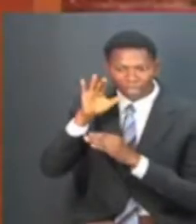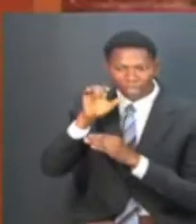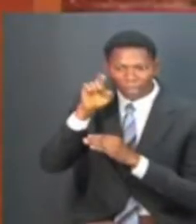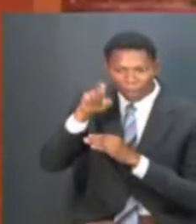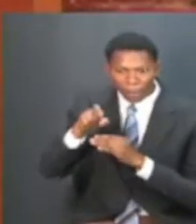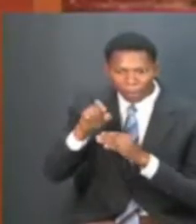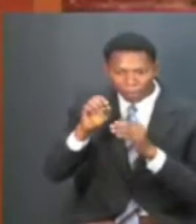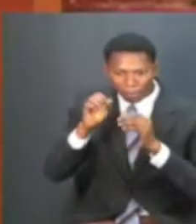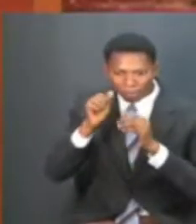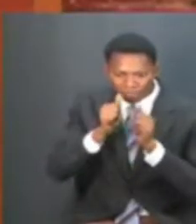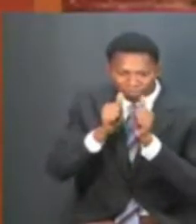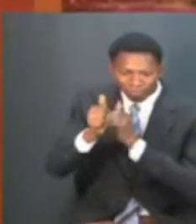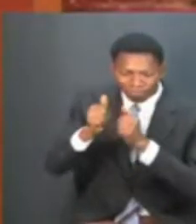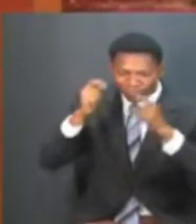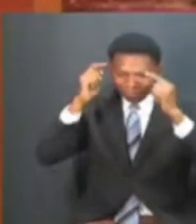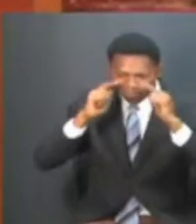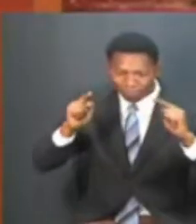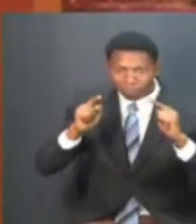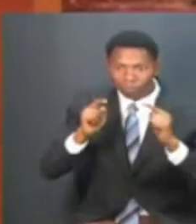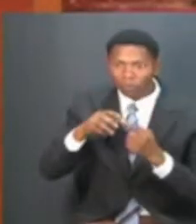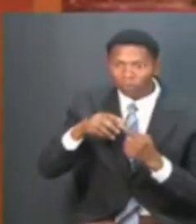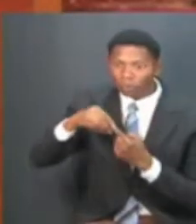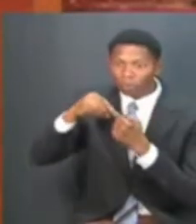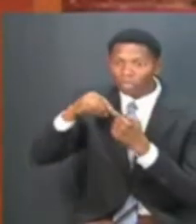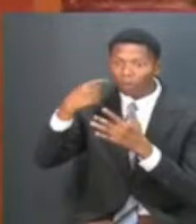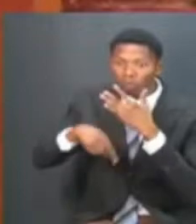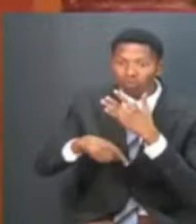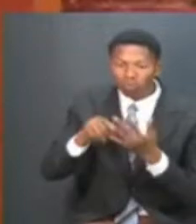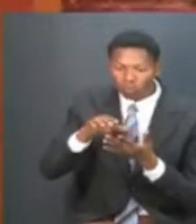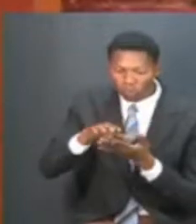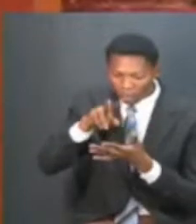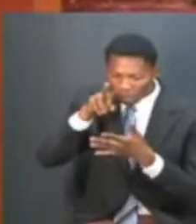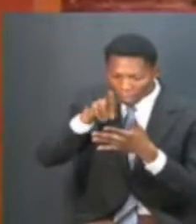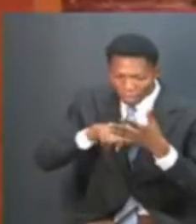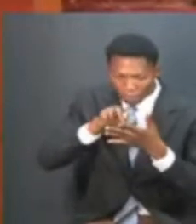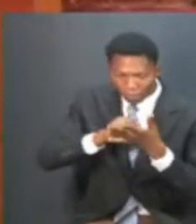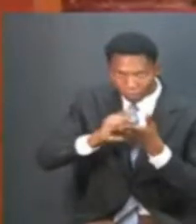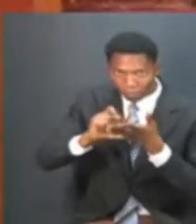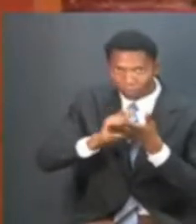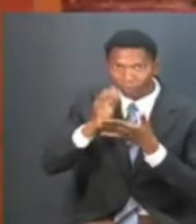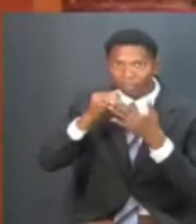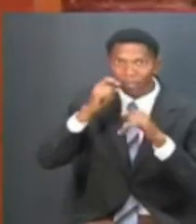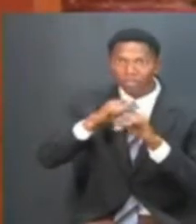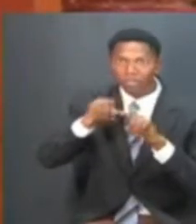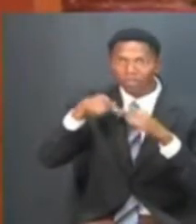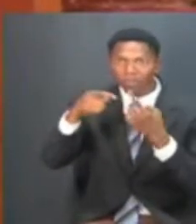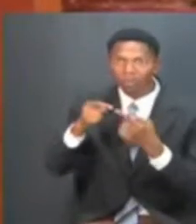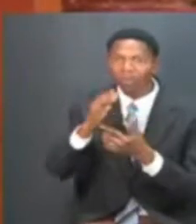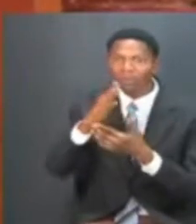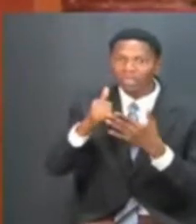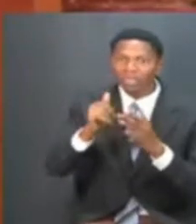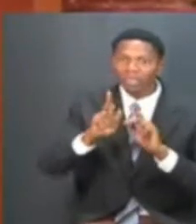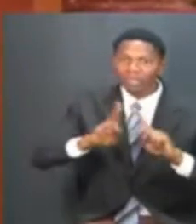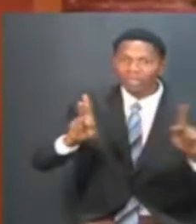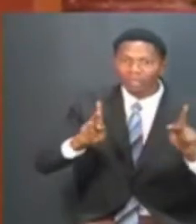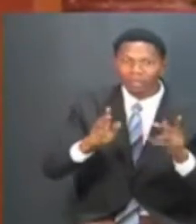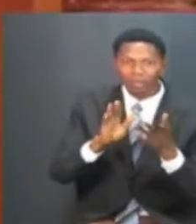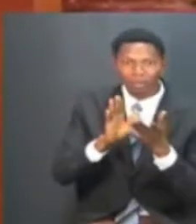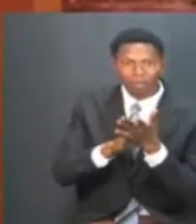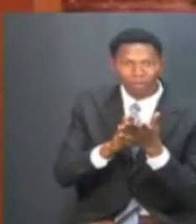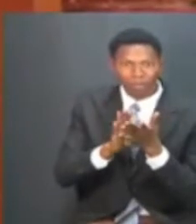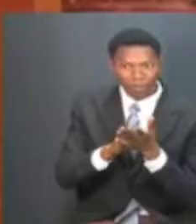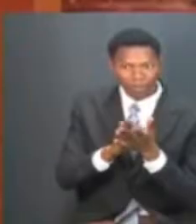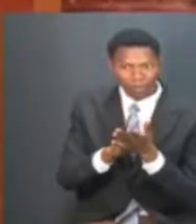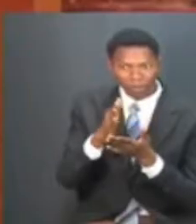especially in reading and writing? You go to a number of public basic schools now, the ability